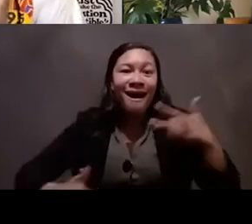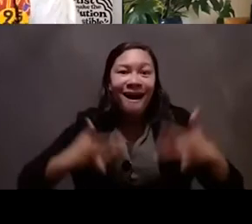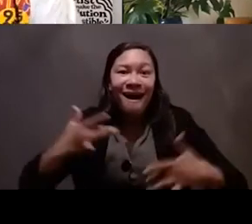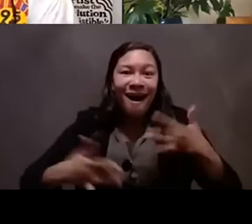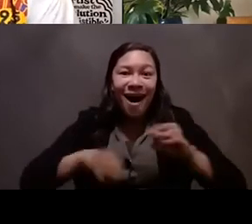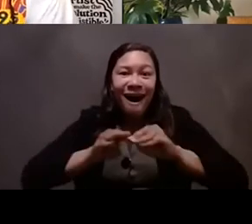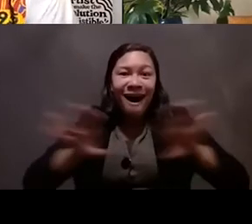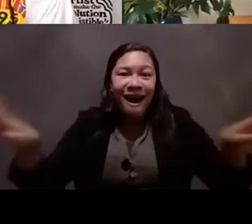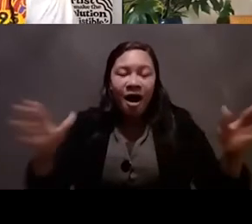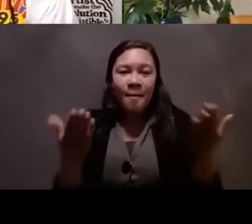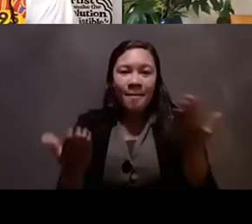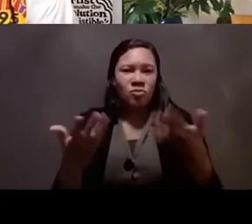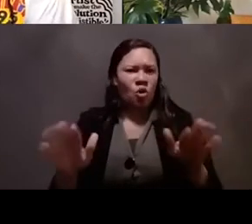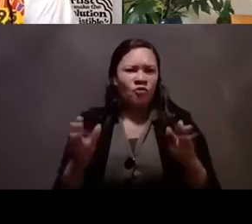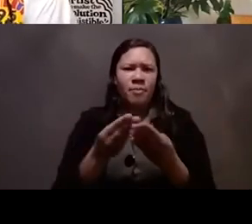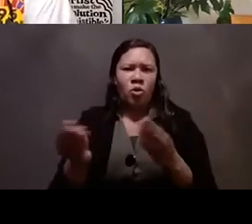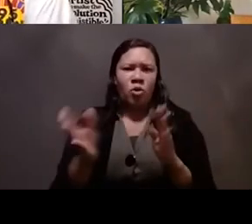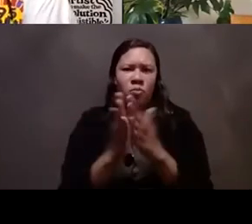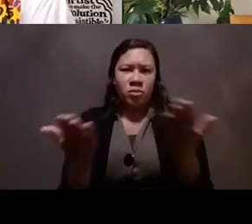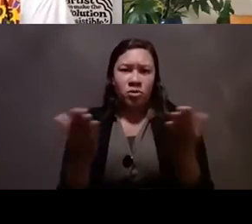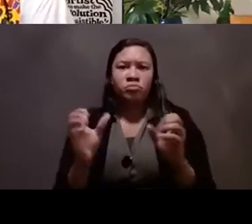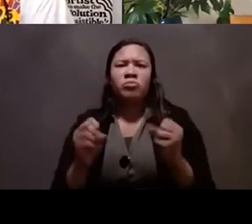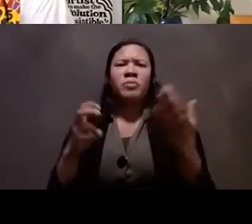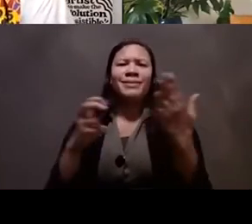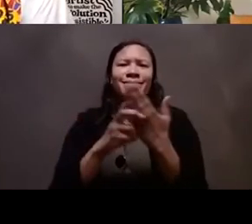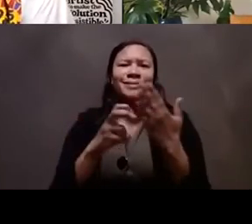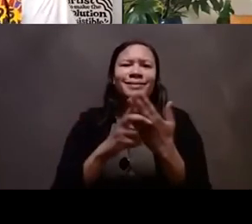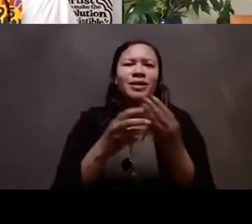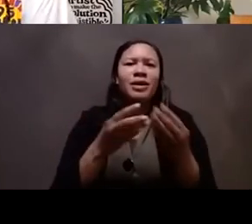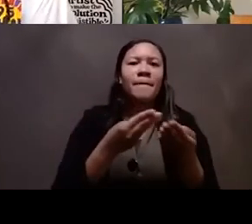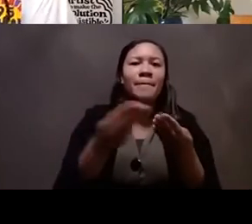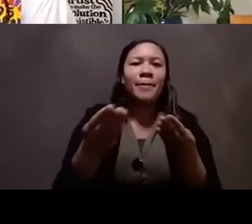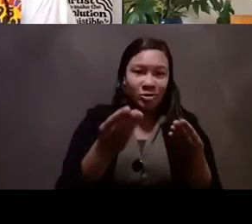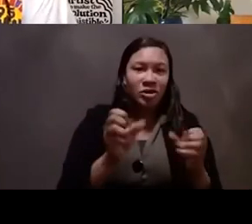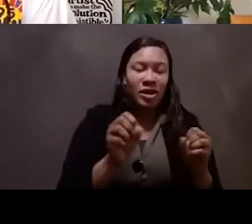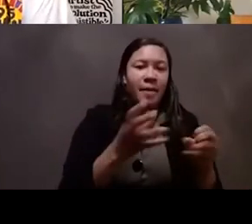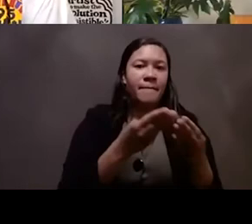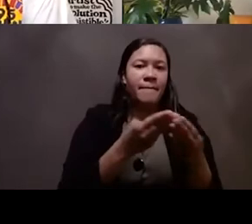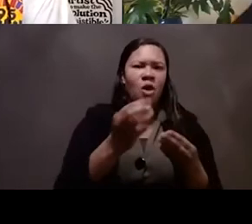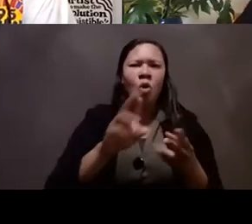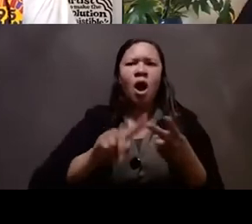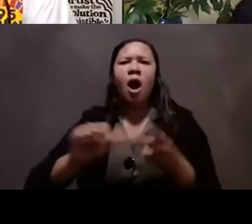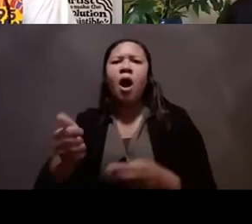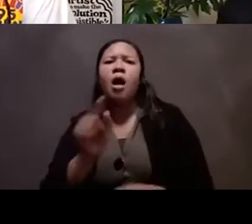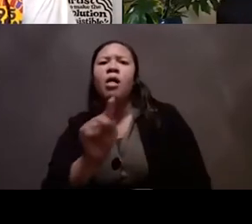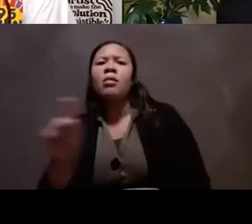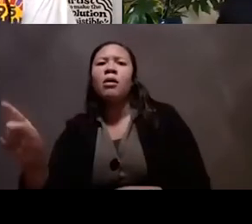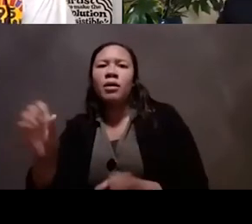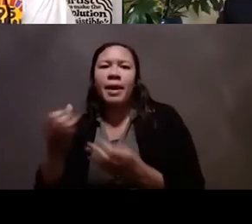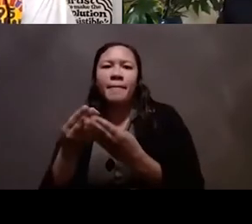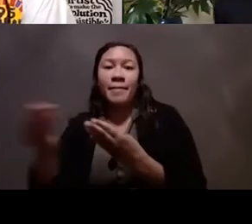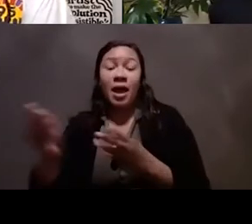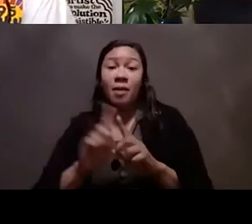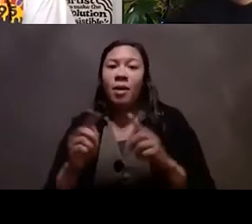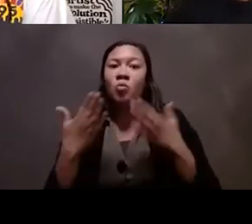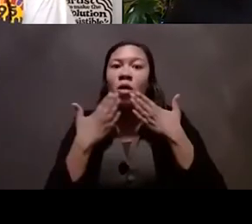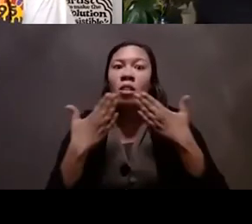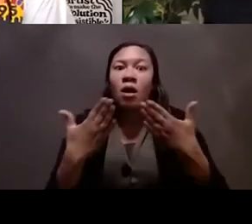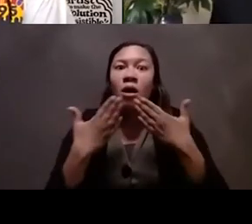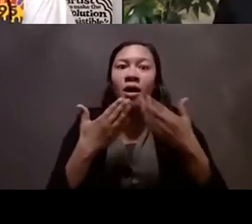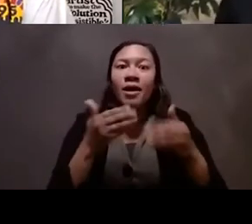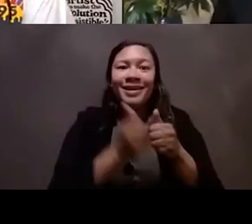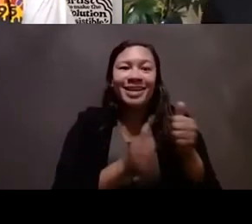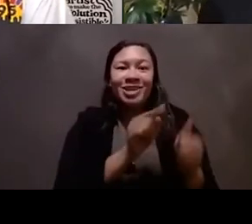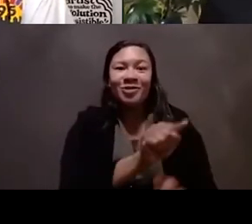through your ticket purchase for this event or through some other venue, but we are so, so thankful to each and every one of you